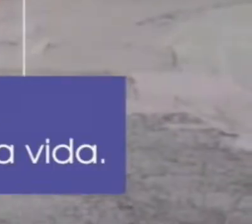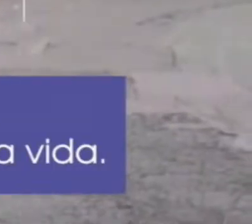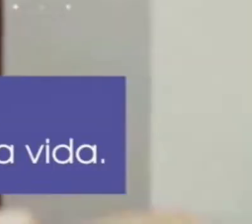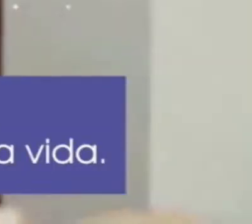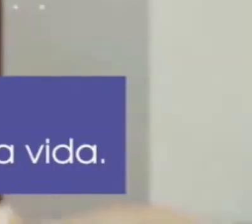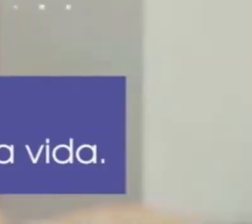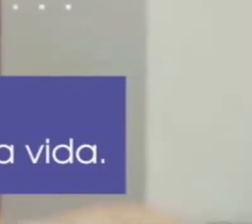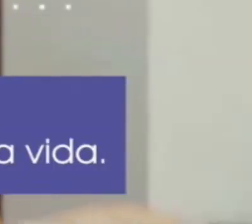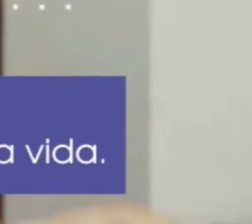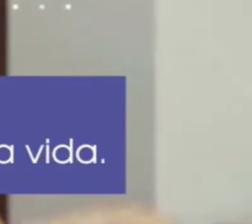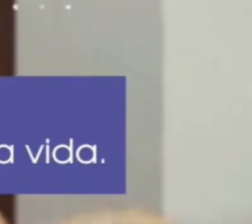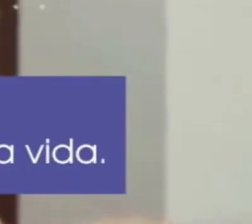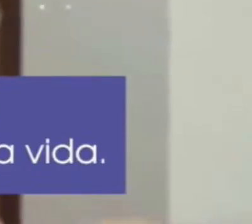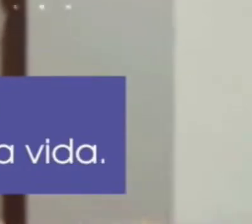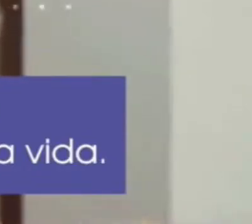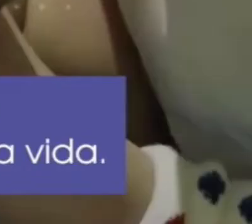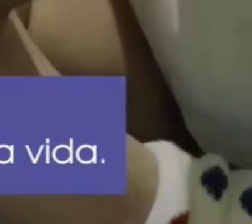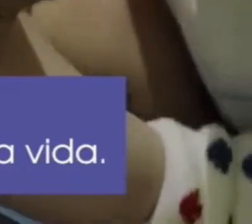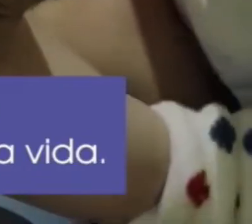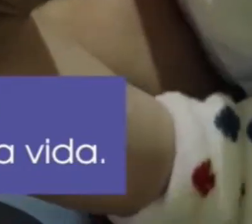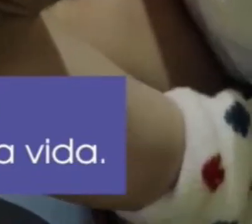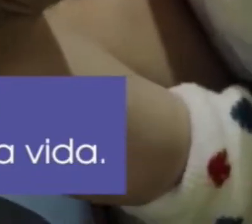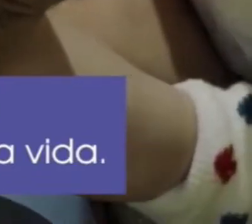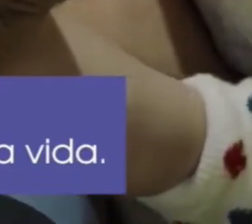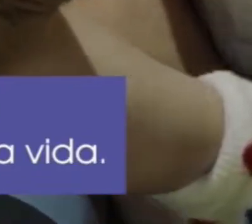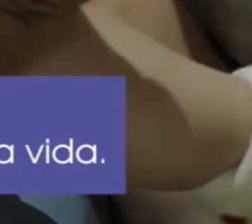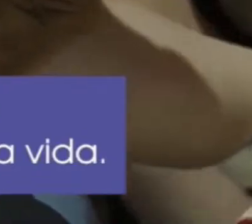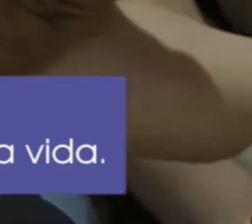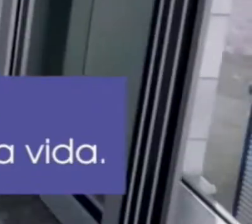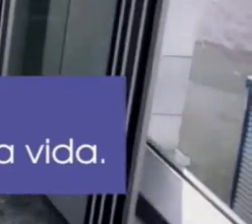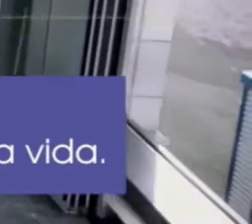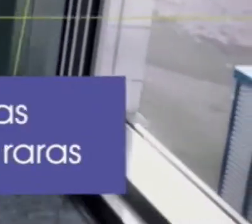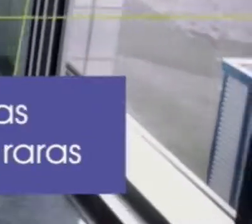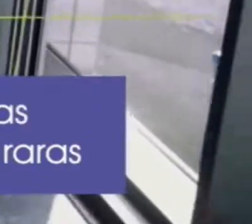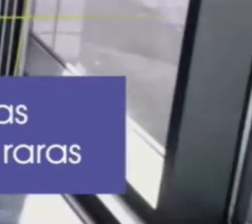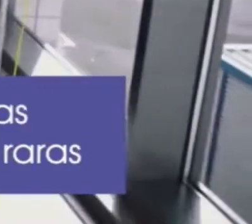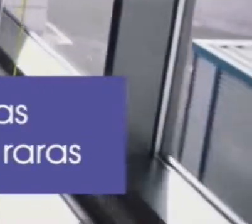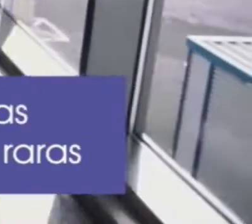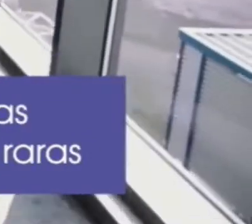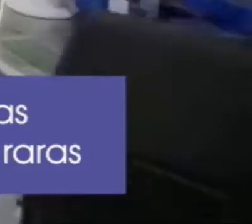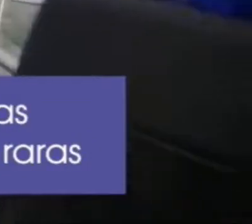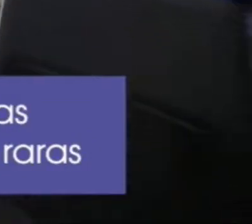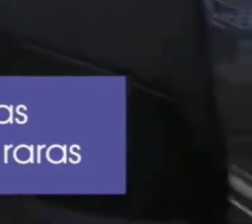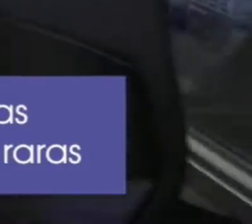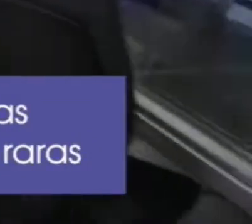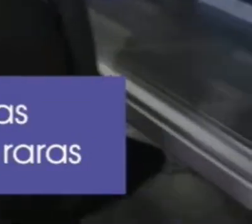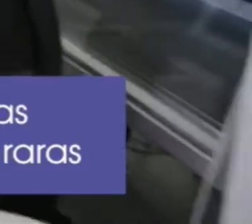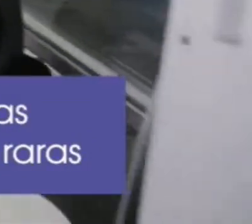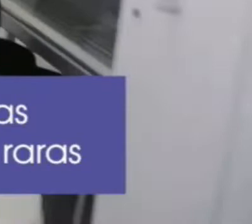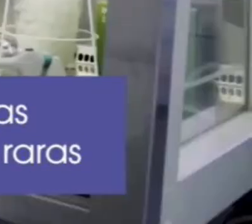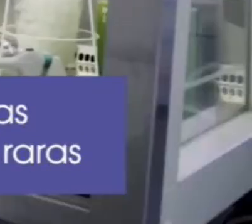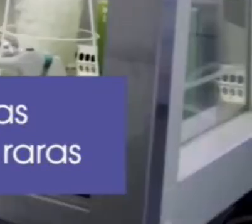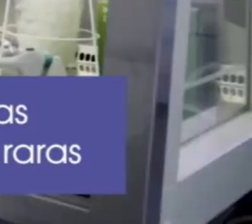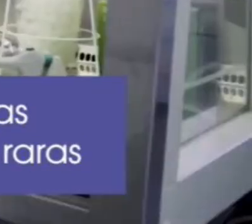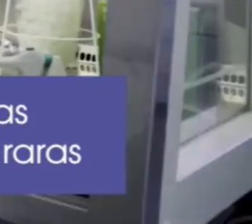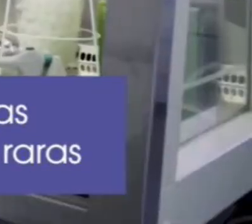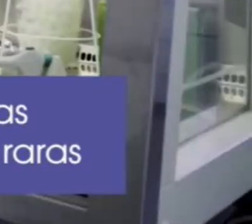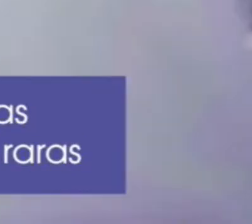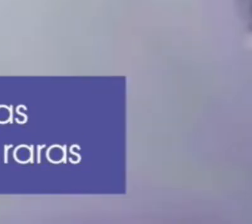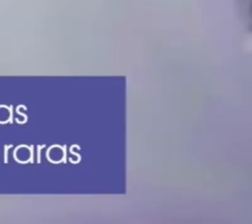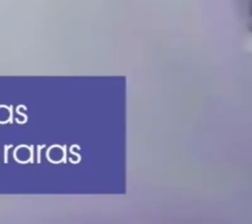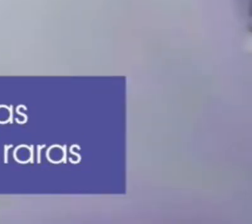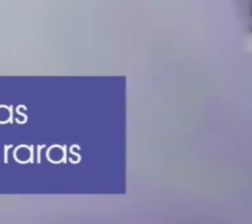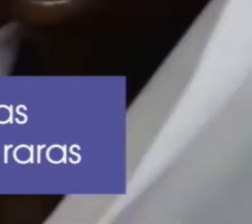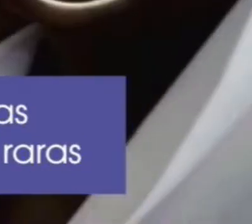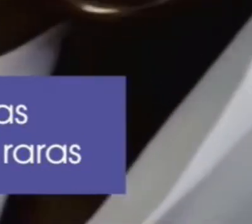to prevent, treat, and cure illness and disease throughout life. We are always working for new ways to fight chronic,